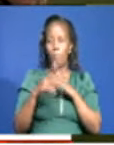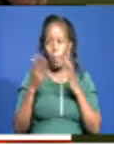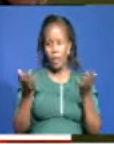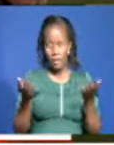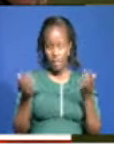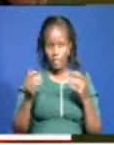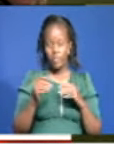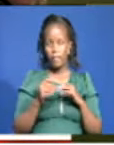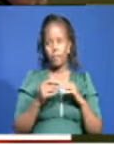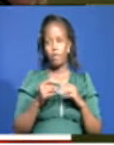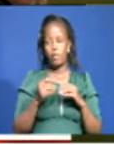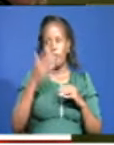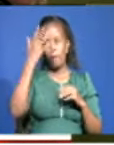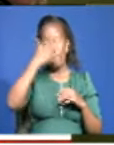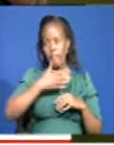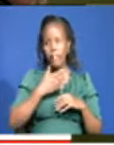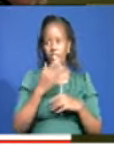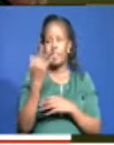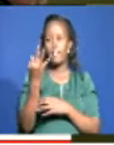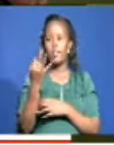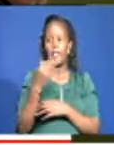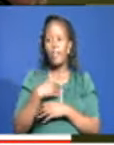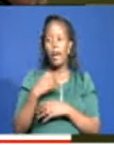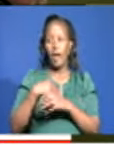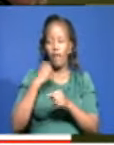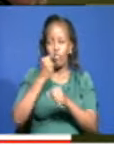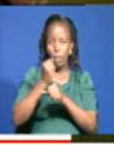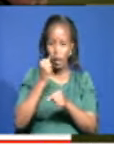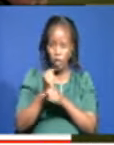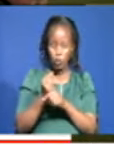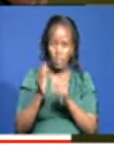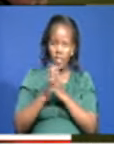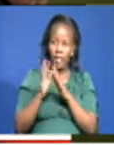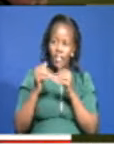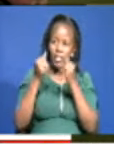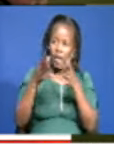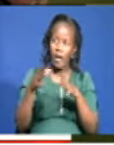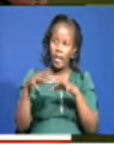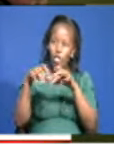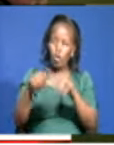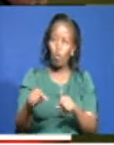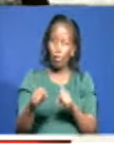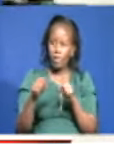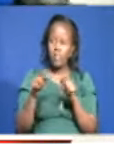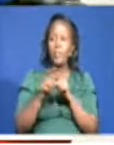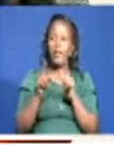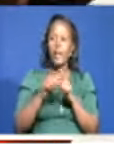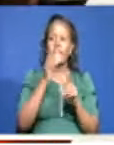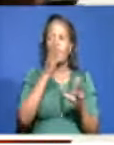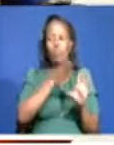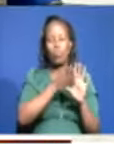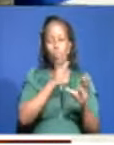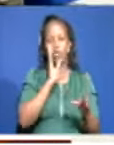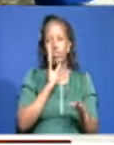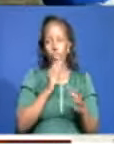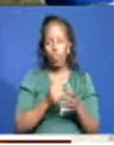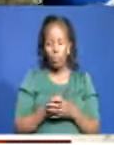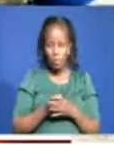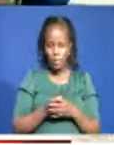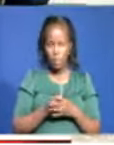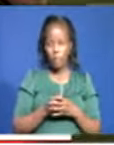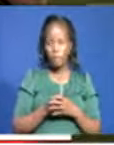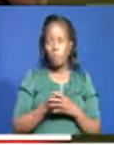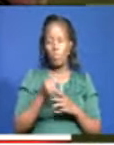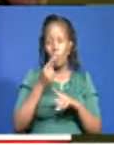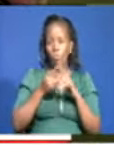is operations and handing over of the forward operating bases, and finally liquidation and withdrawal of ATMIS. Apart from the troops and